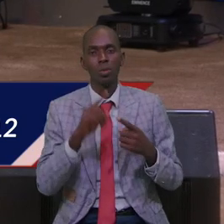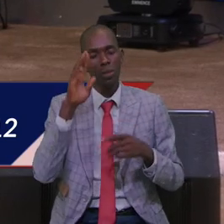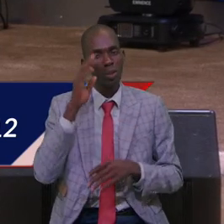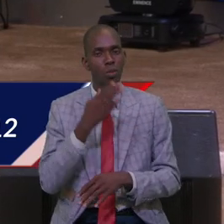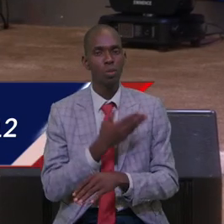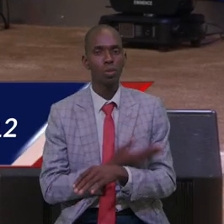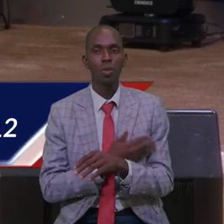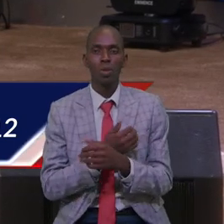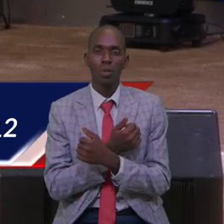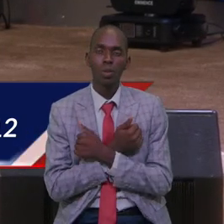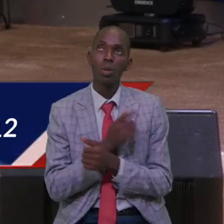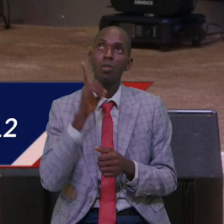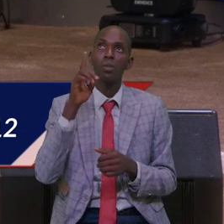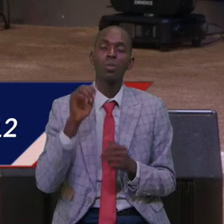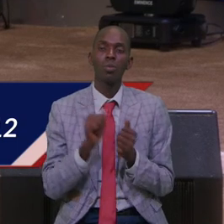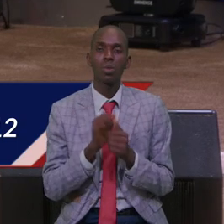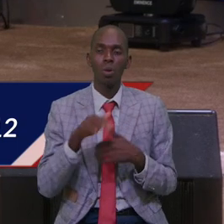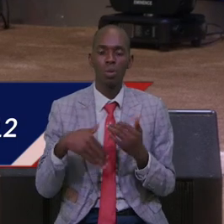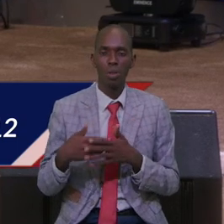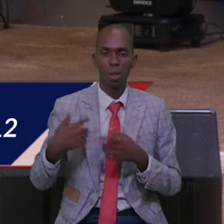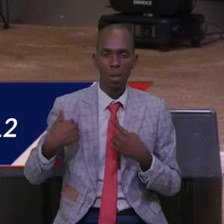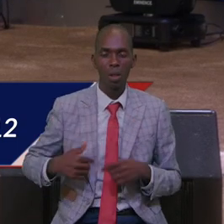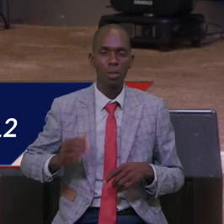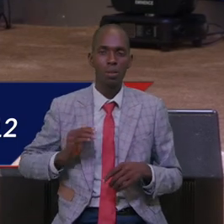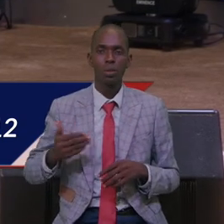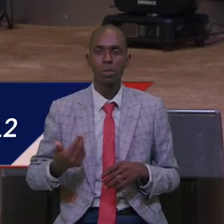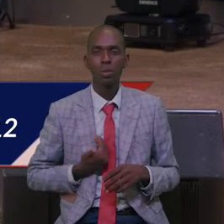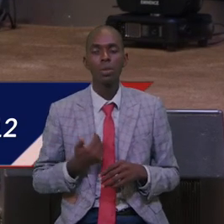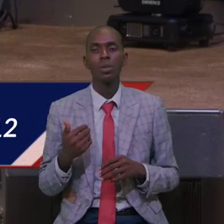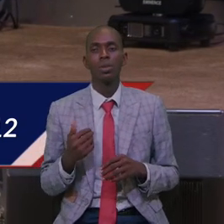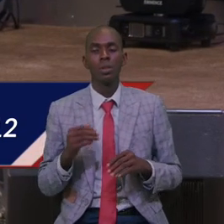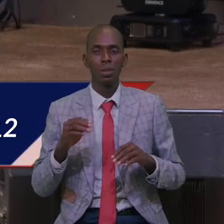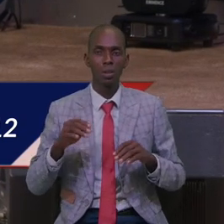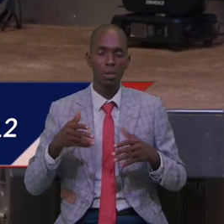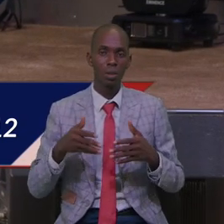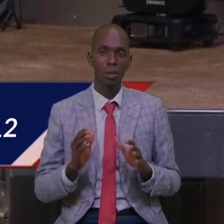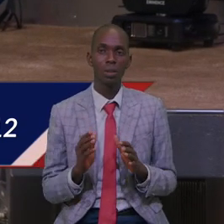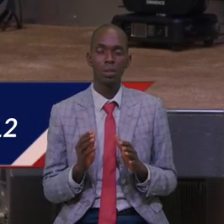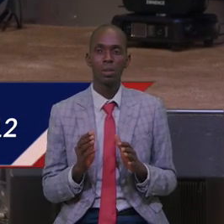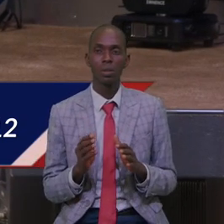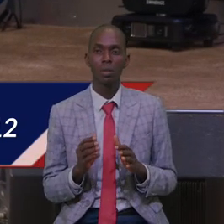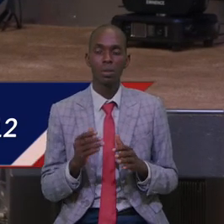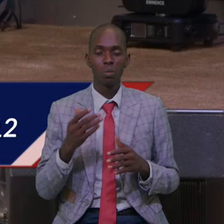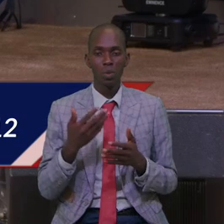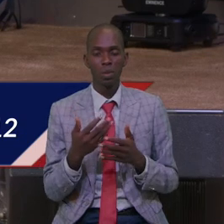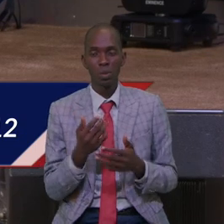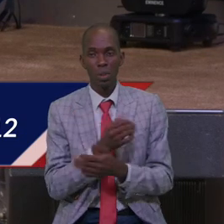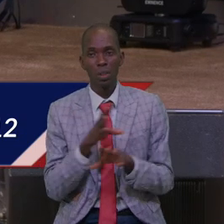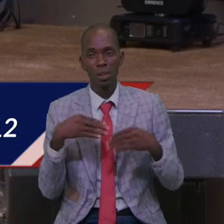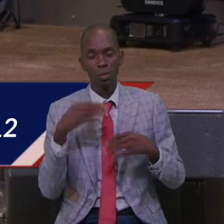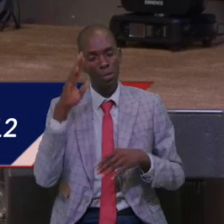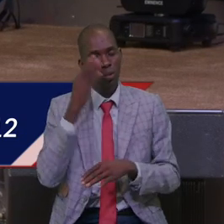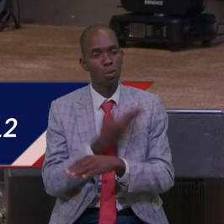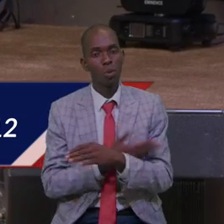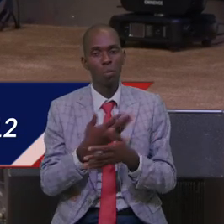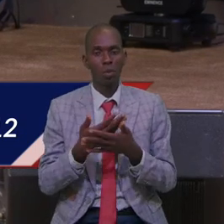love him with all your heart, all your soul, and all your mind. Kiss the Son, lest he be angry and ye perish from